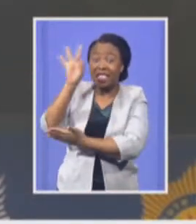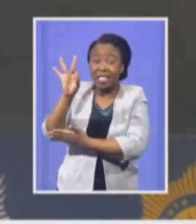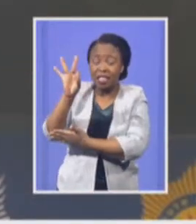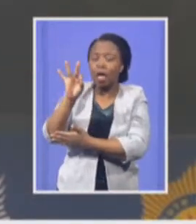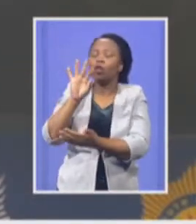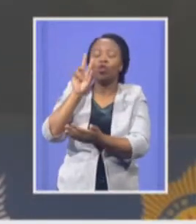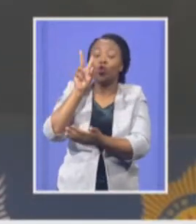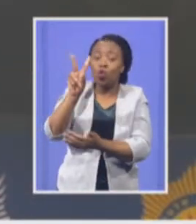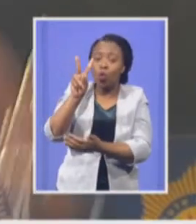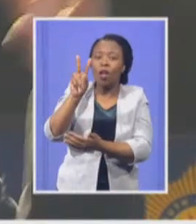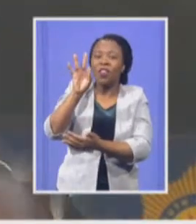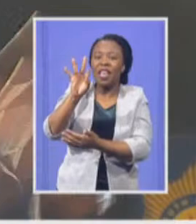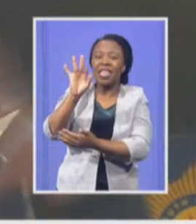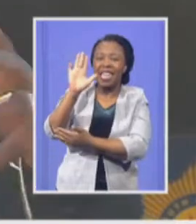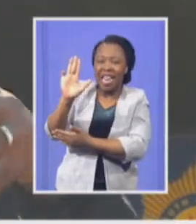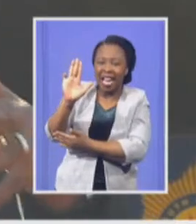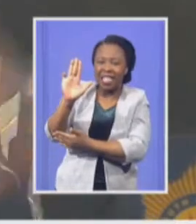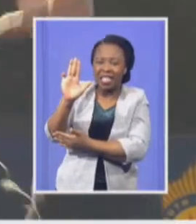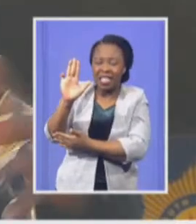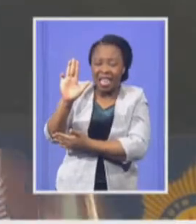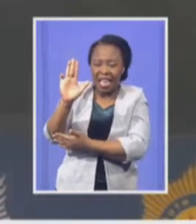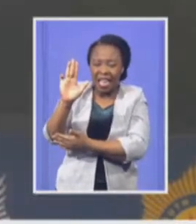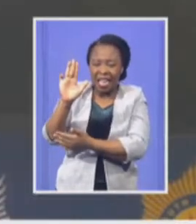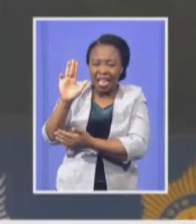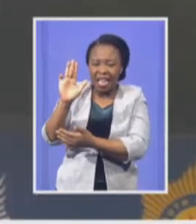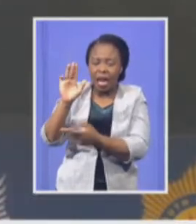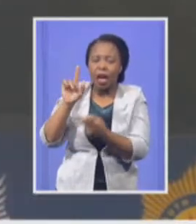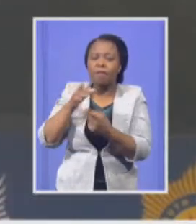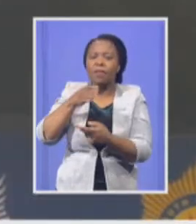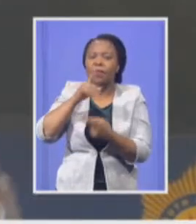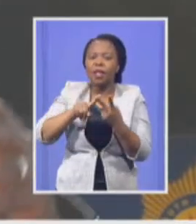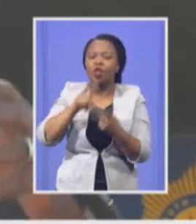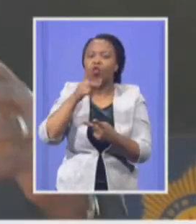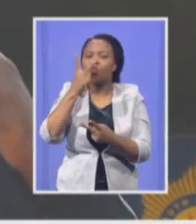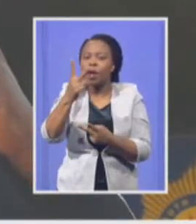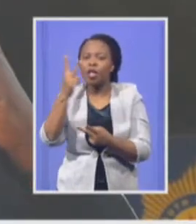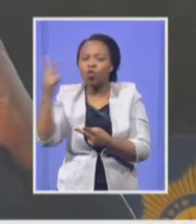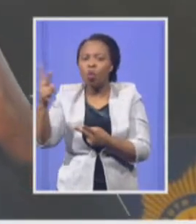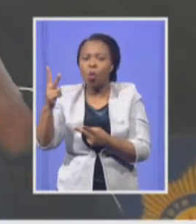239 in 22 bottle stores